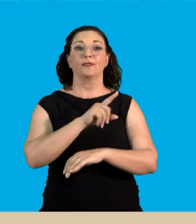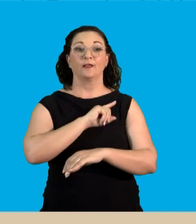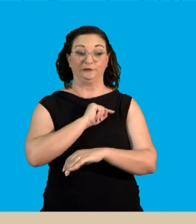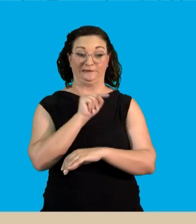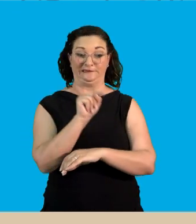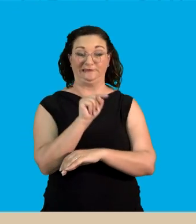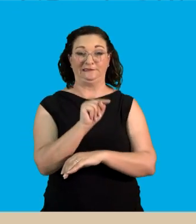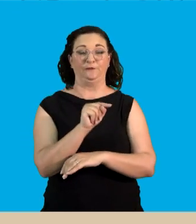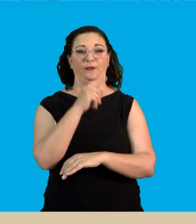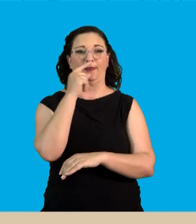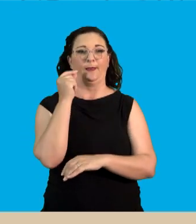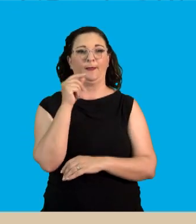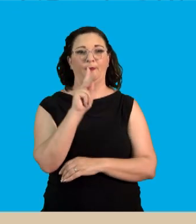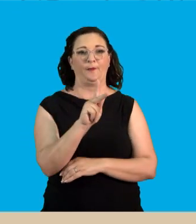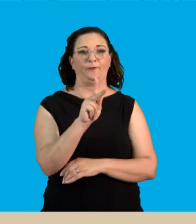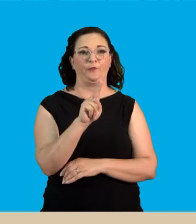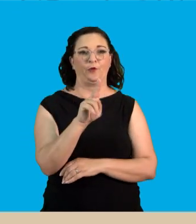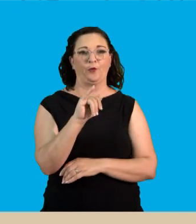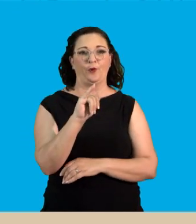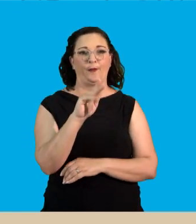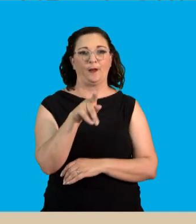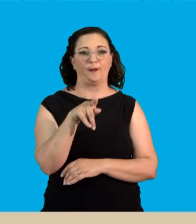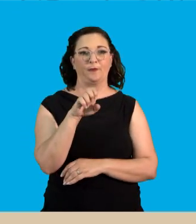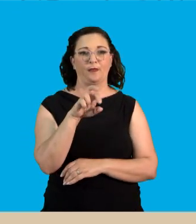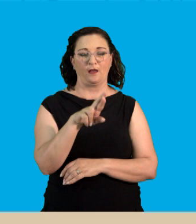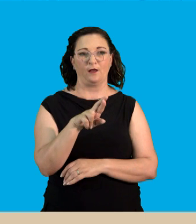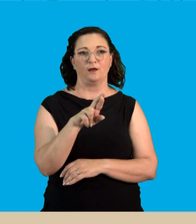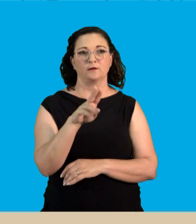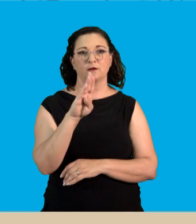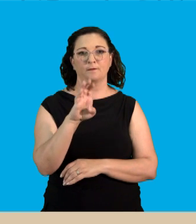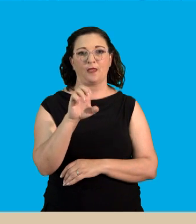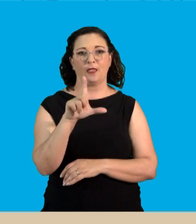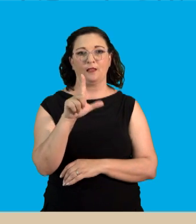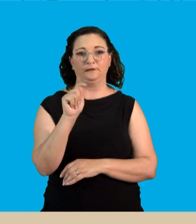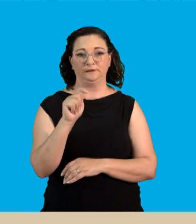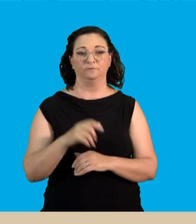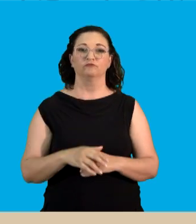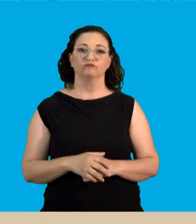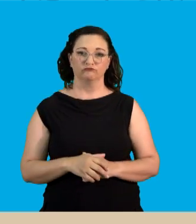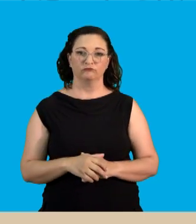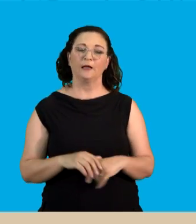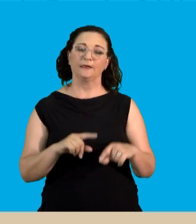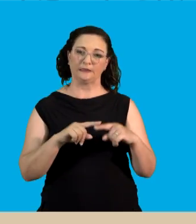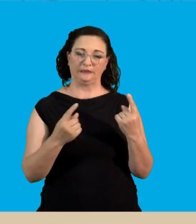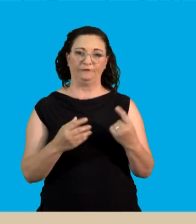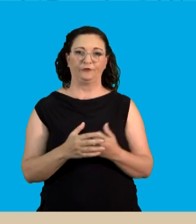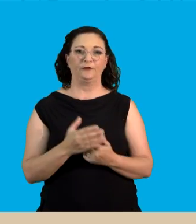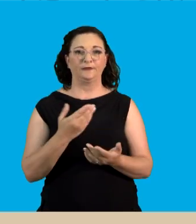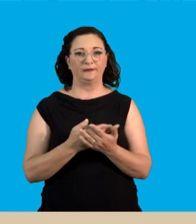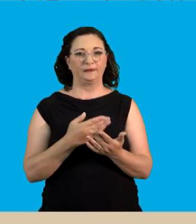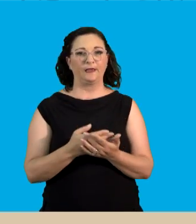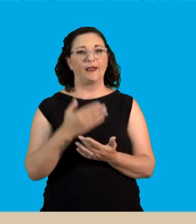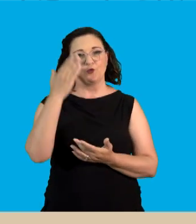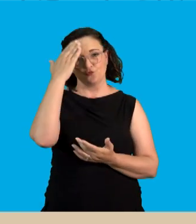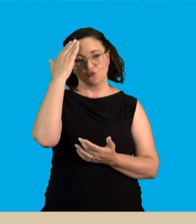referred as the Kuiper belt. Okay, this is the Kuiper belt. Okay, that is the